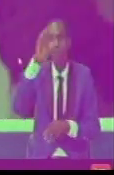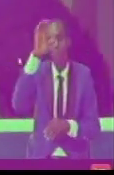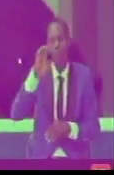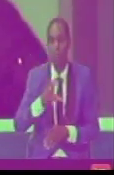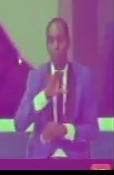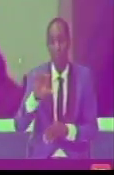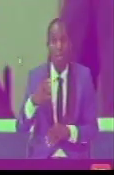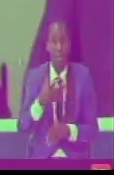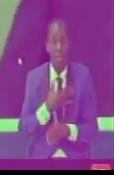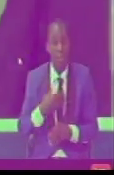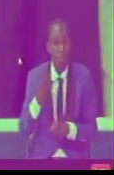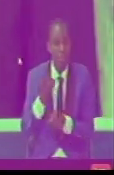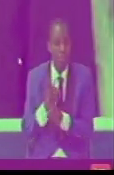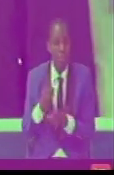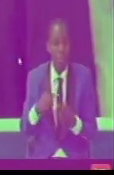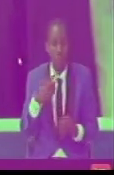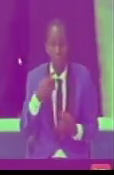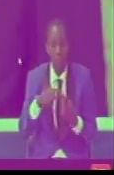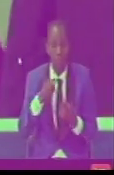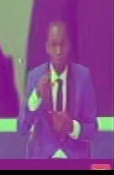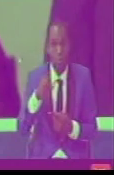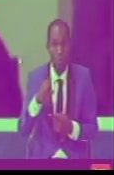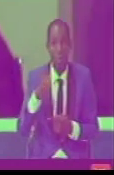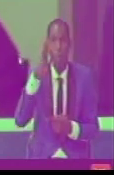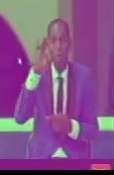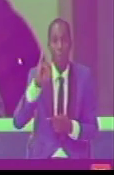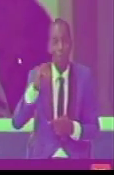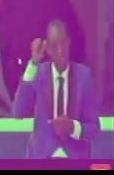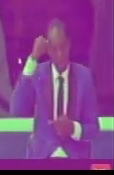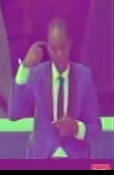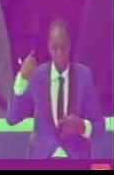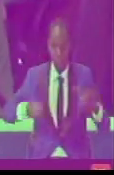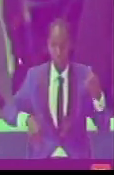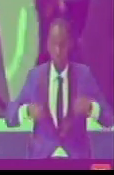the finished work on the cross. And mind you, he's at the